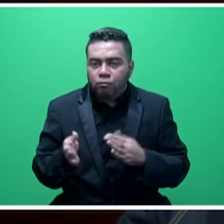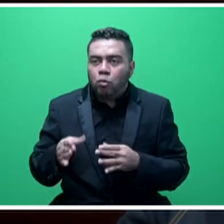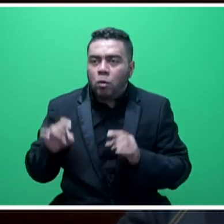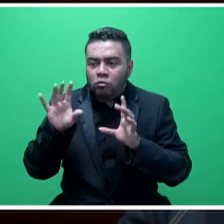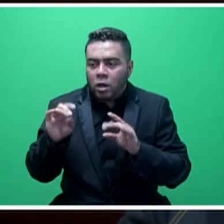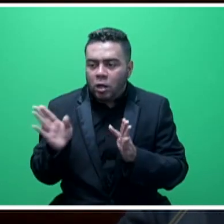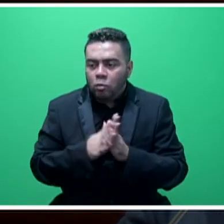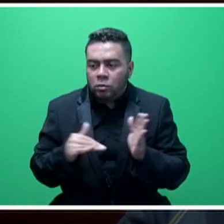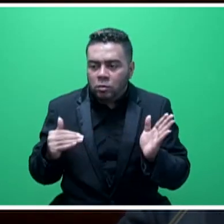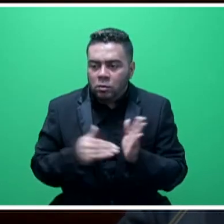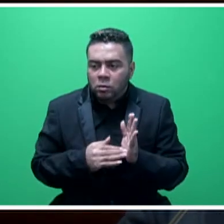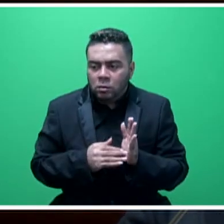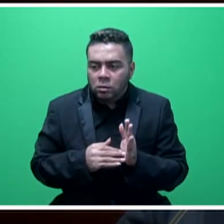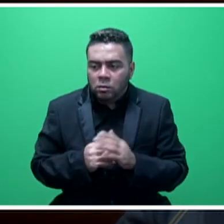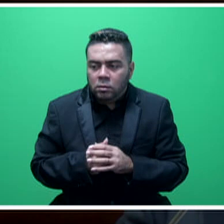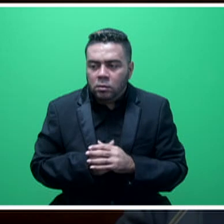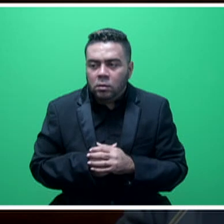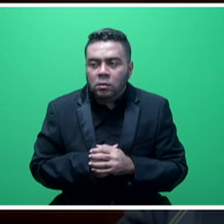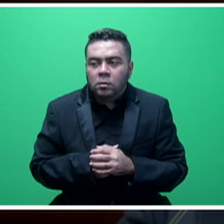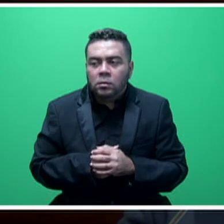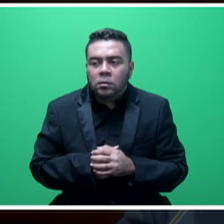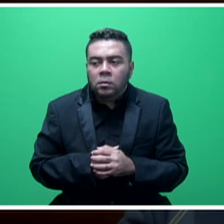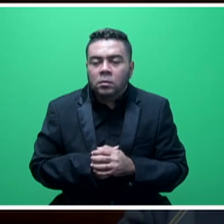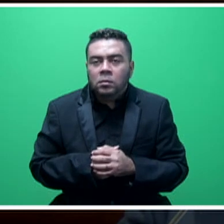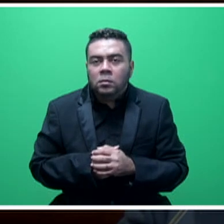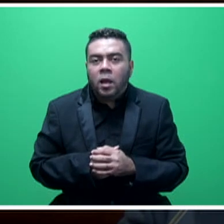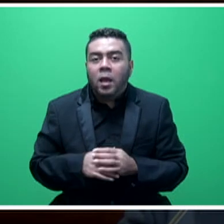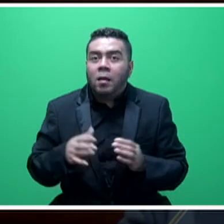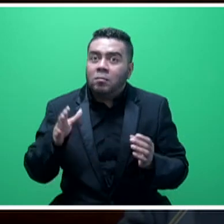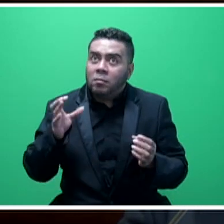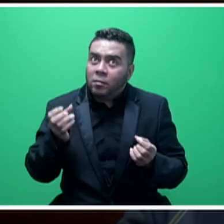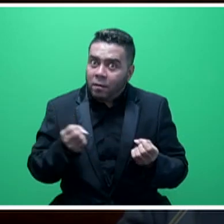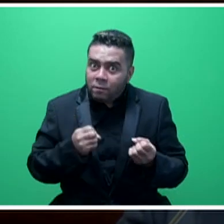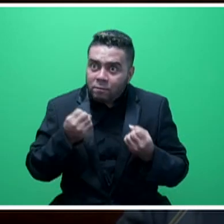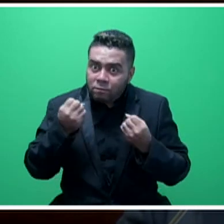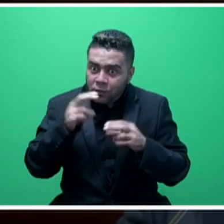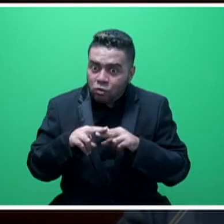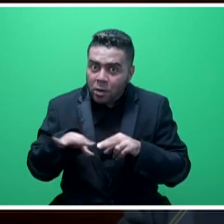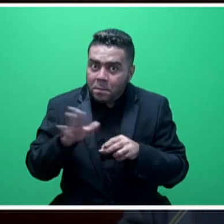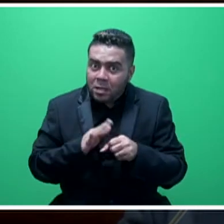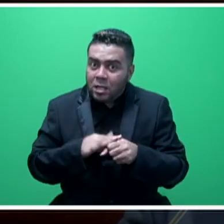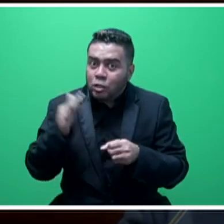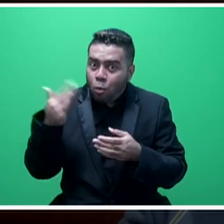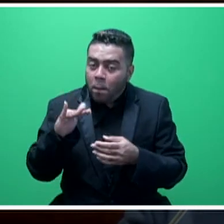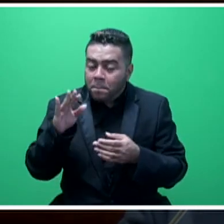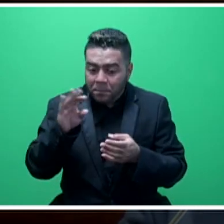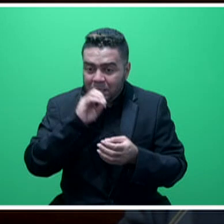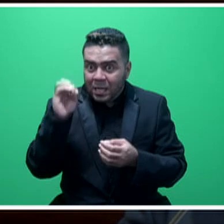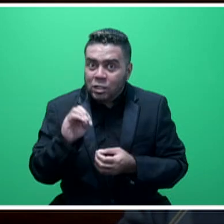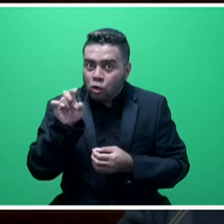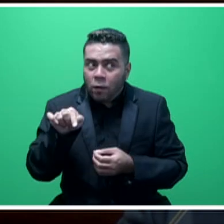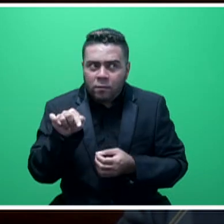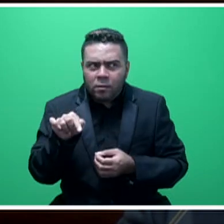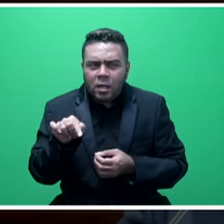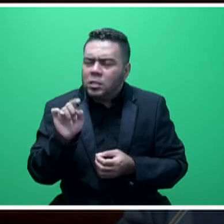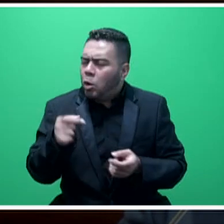that Australia and New Zealand will play a key role in our tourism recovery. And given that Fiji makes only a small percentage of their outbound markets, there is